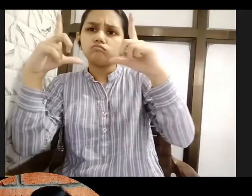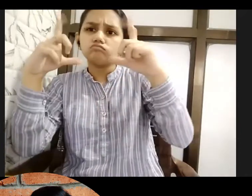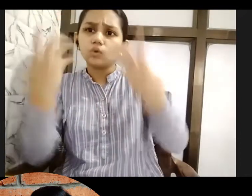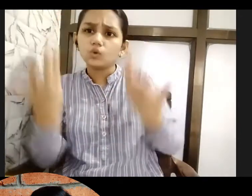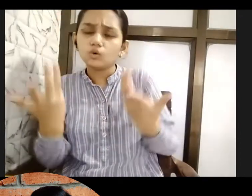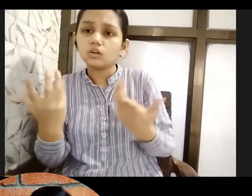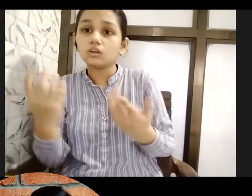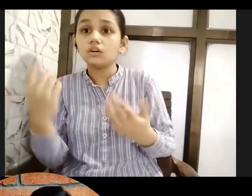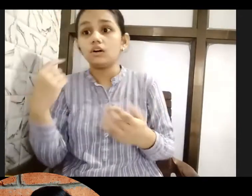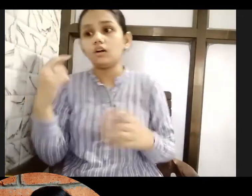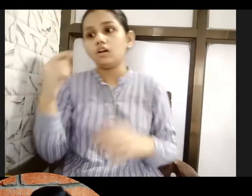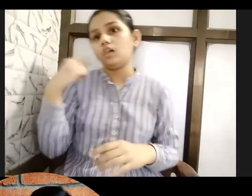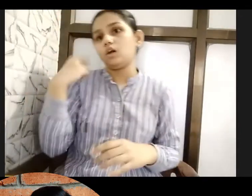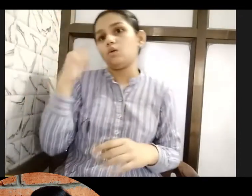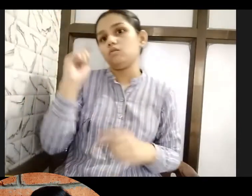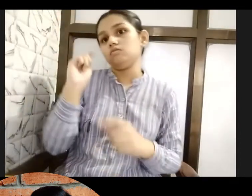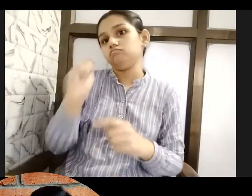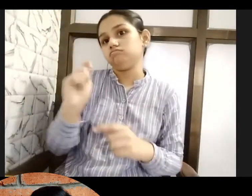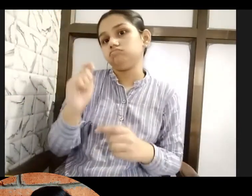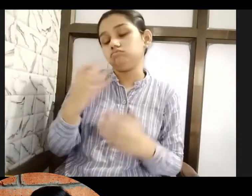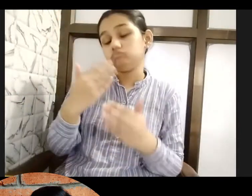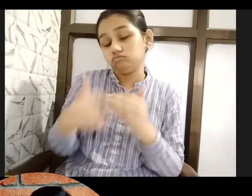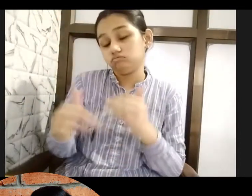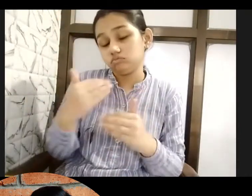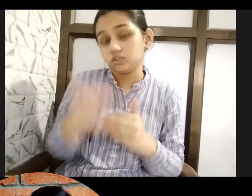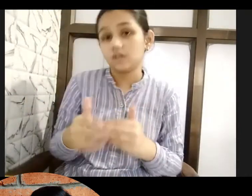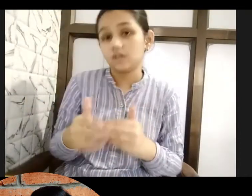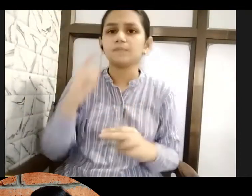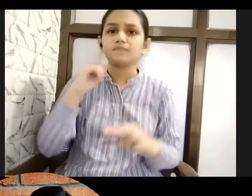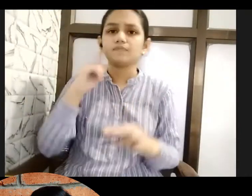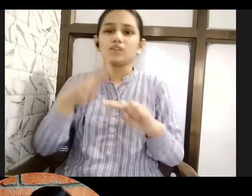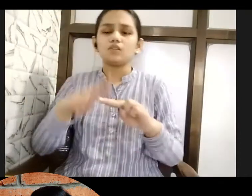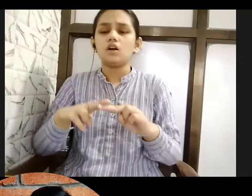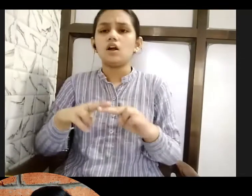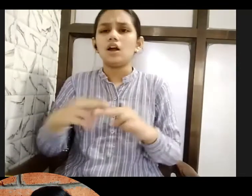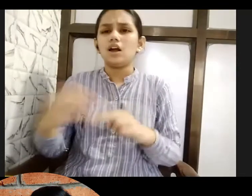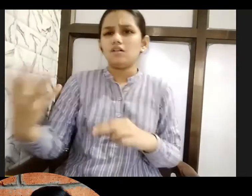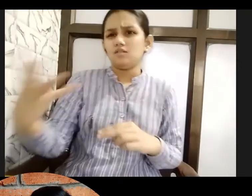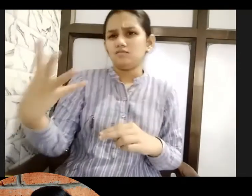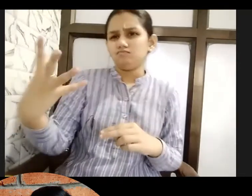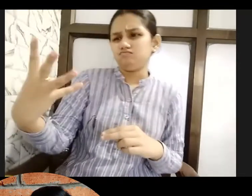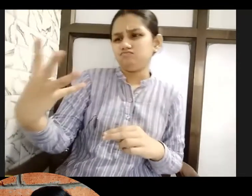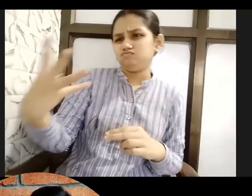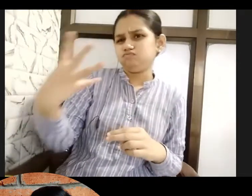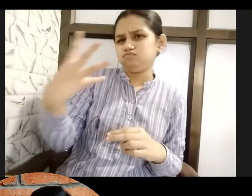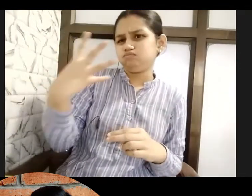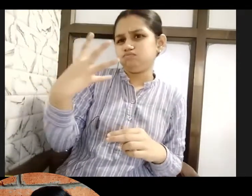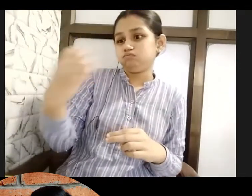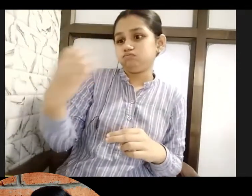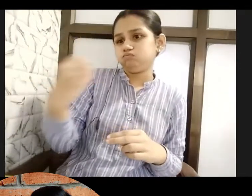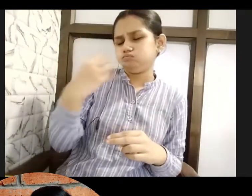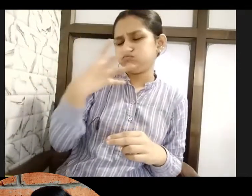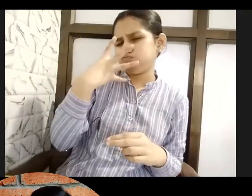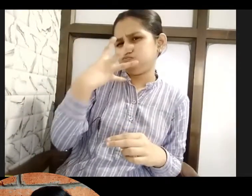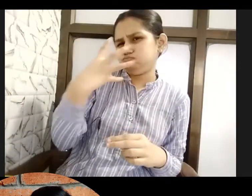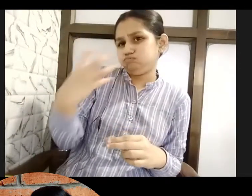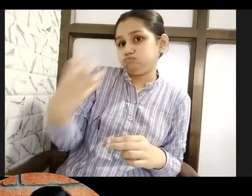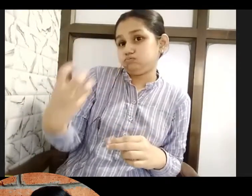dark. So if you want to make a dark image bright, you come here and use brightness and contrast.